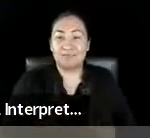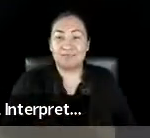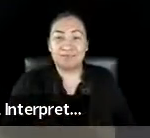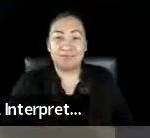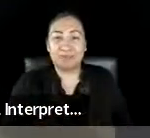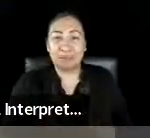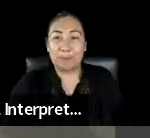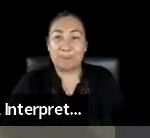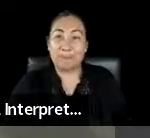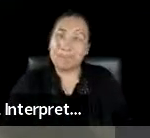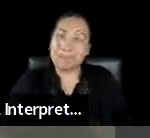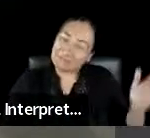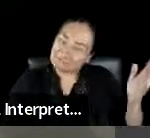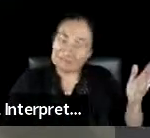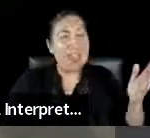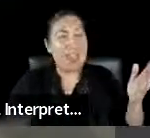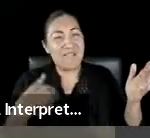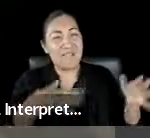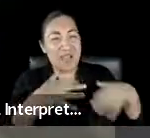my little award.